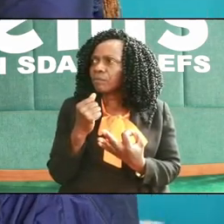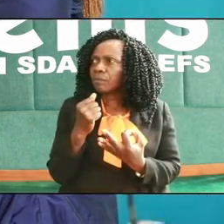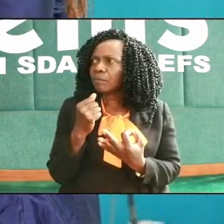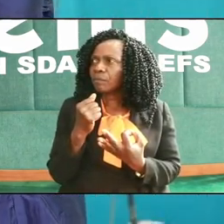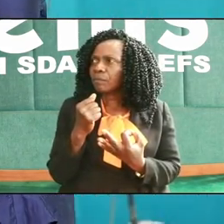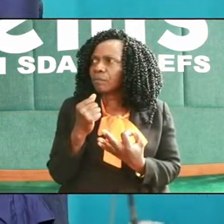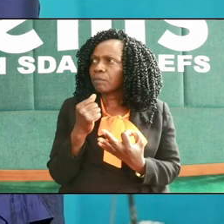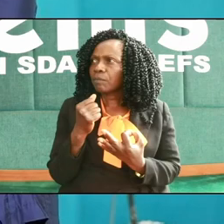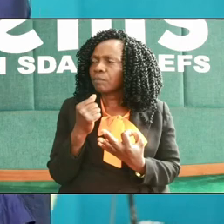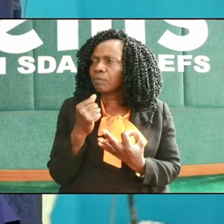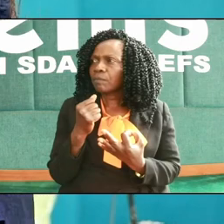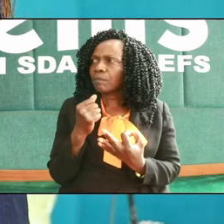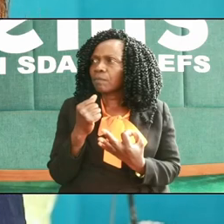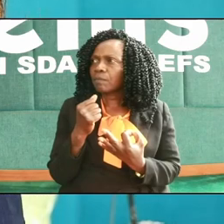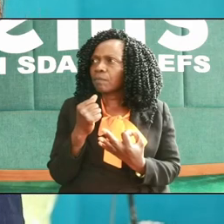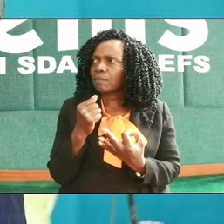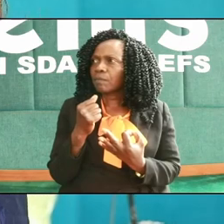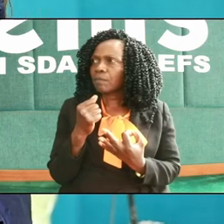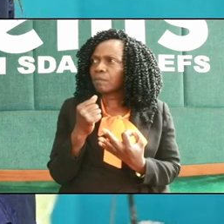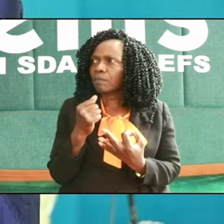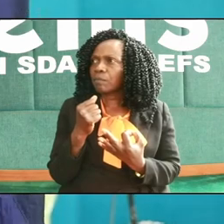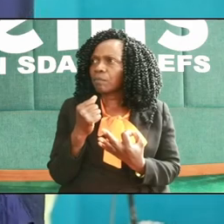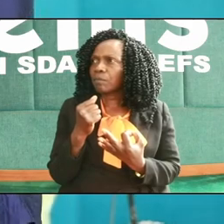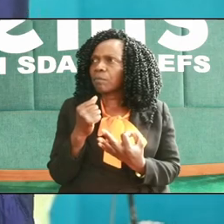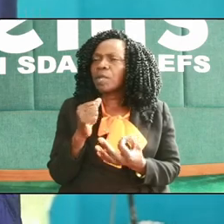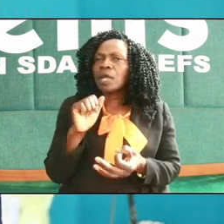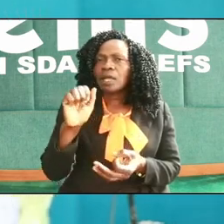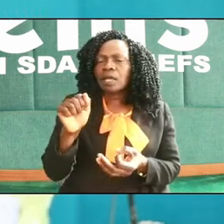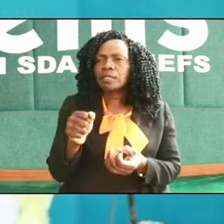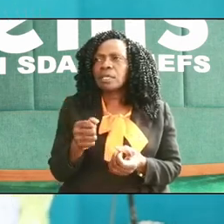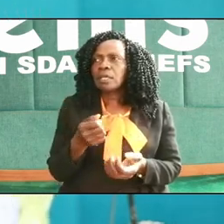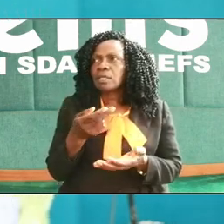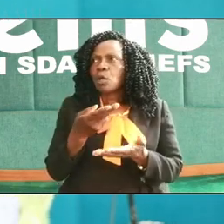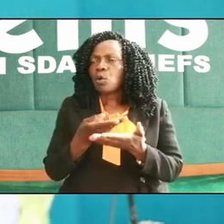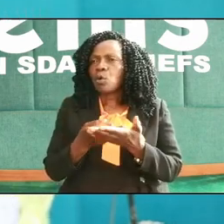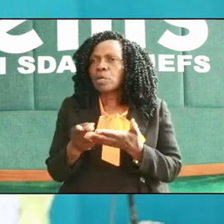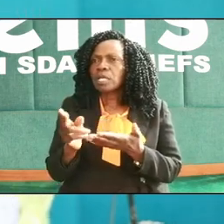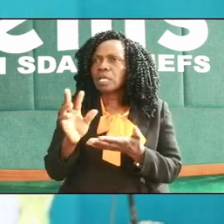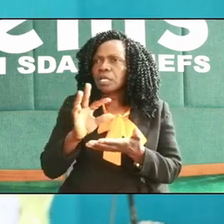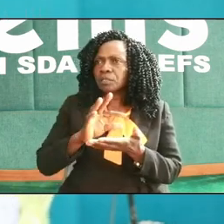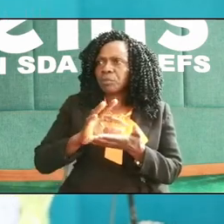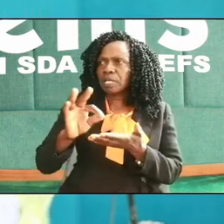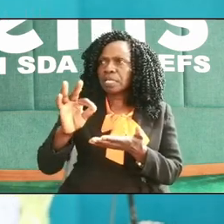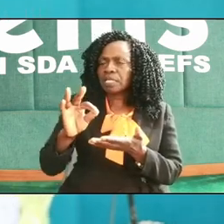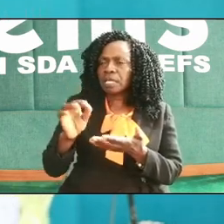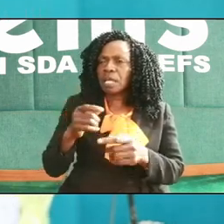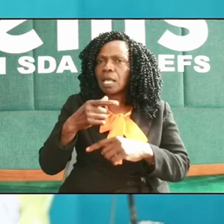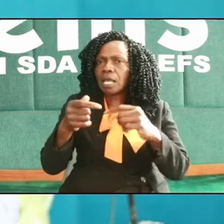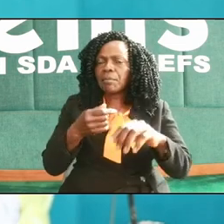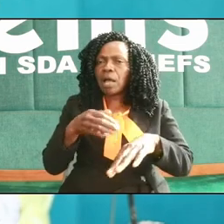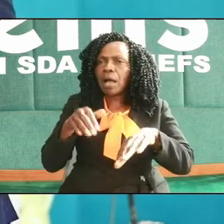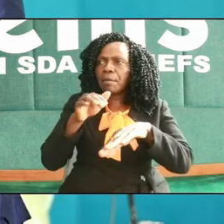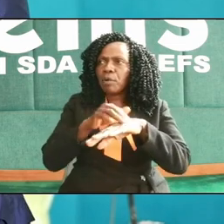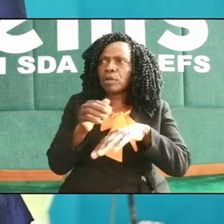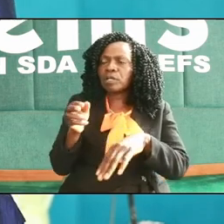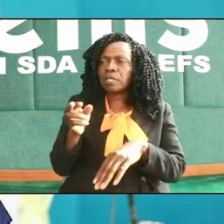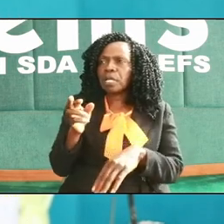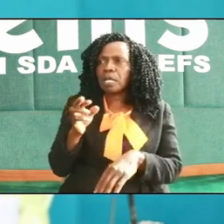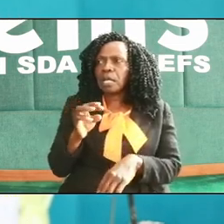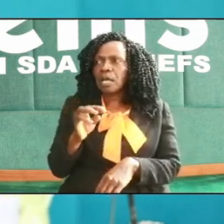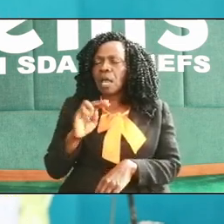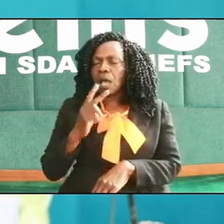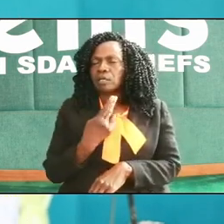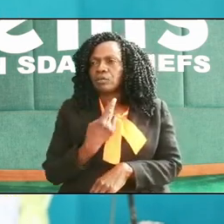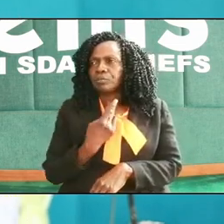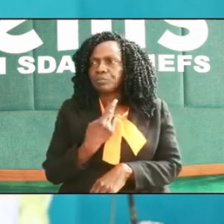and the Holy Spirit will be upon her. Yes, the Holy Spirit would come upon her. And so we've been talking about the gifts of the